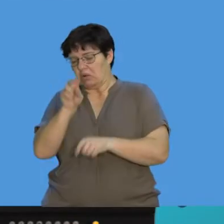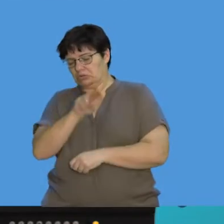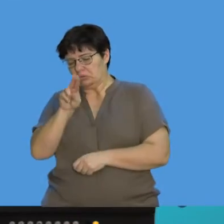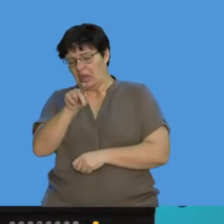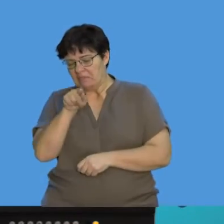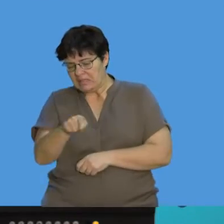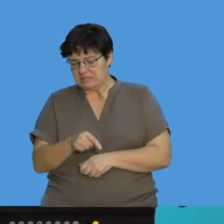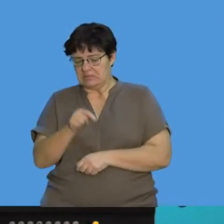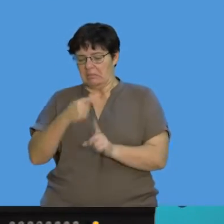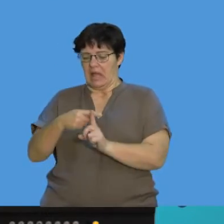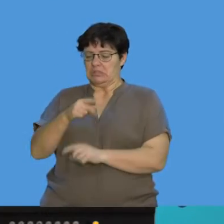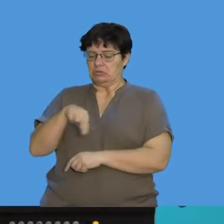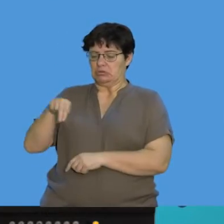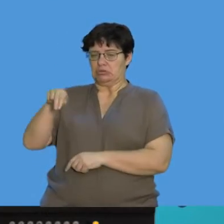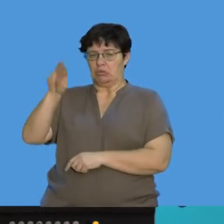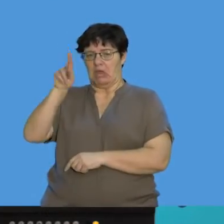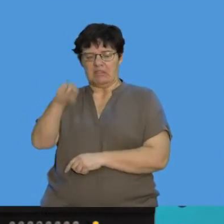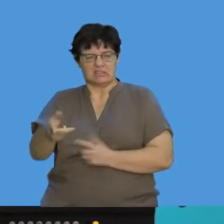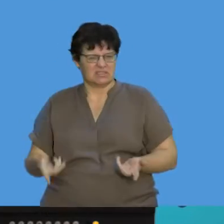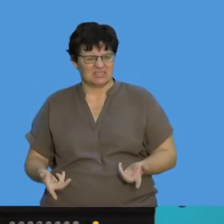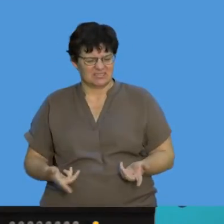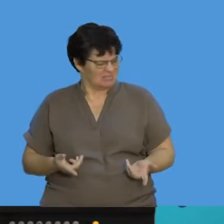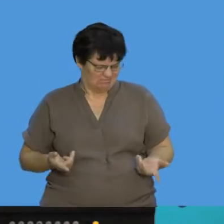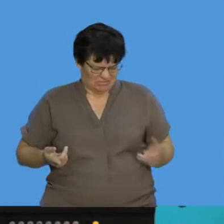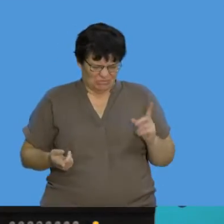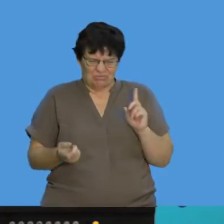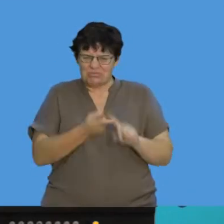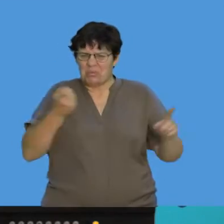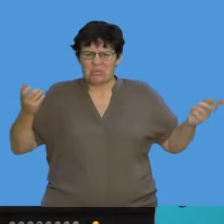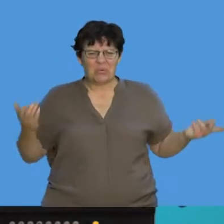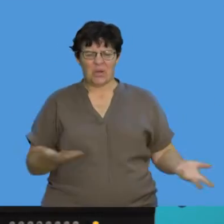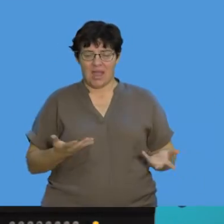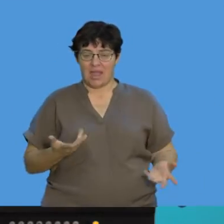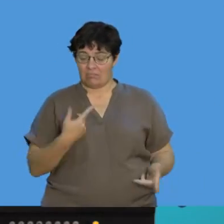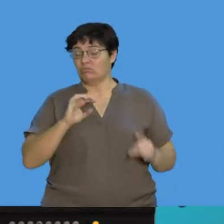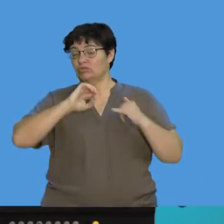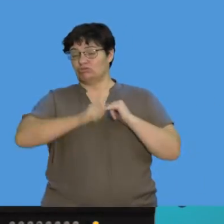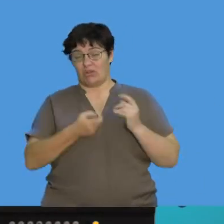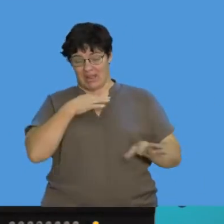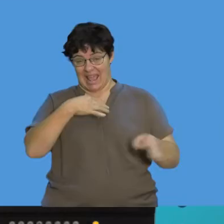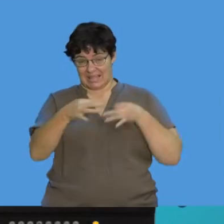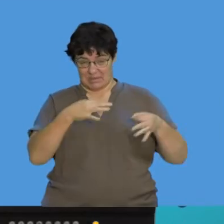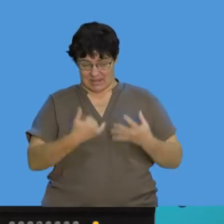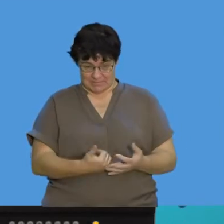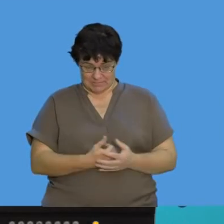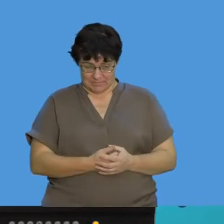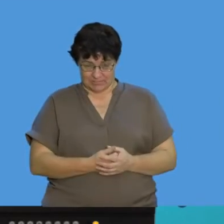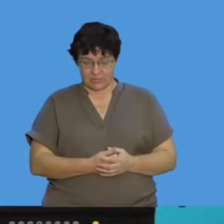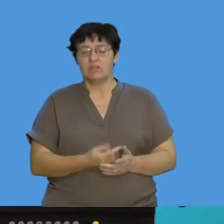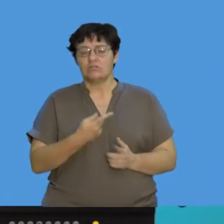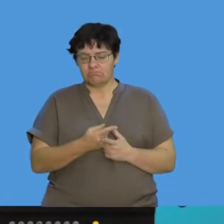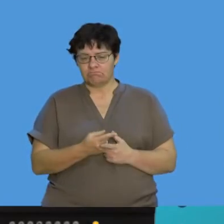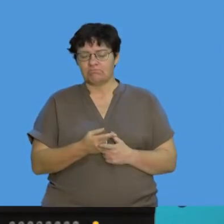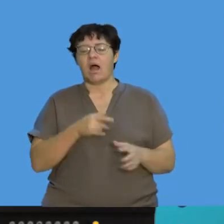that, but what exactly is this? Where exactly does it come from? That's what we're going to try and do right now. So let me just take you through